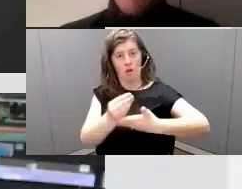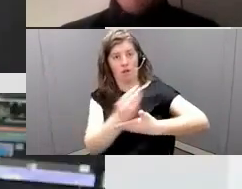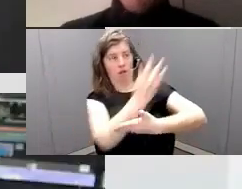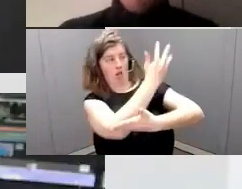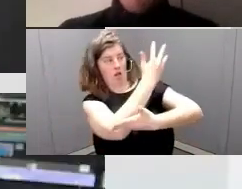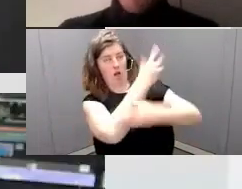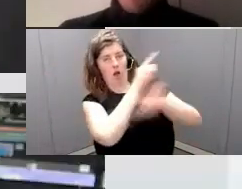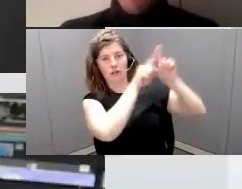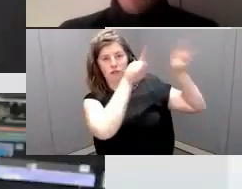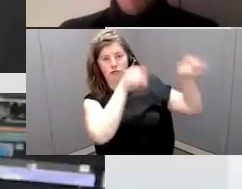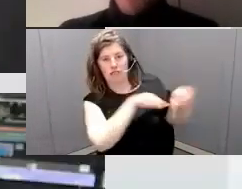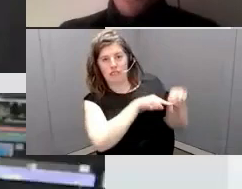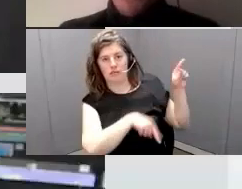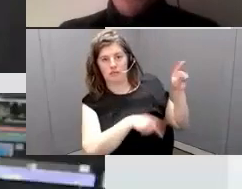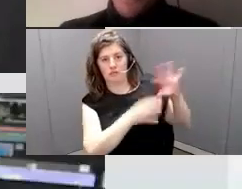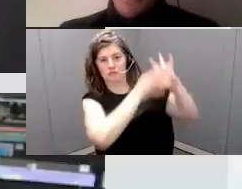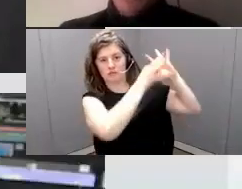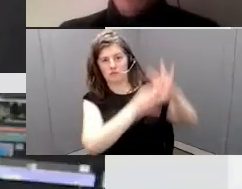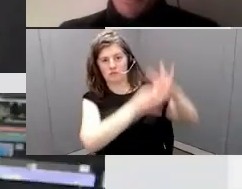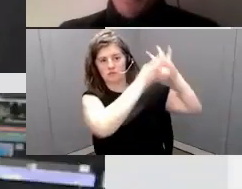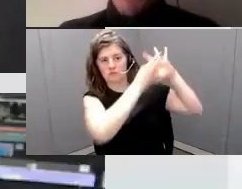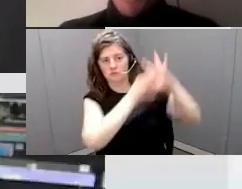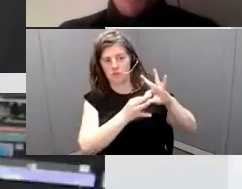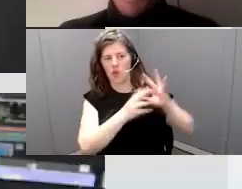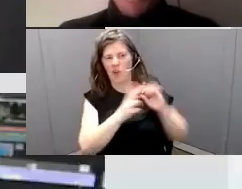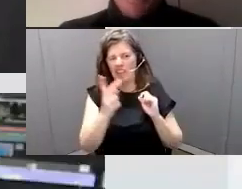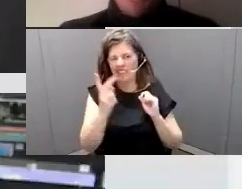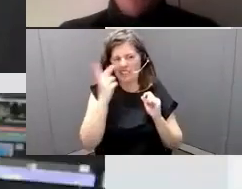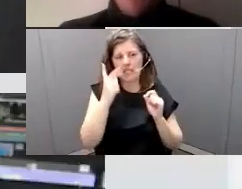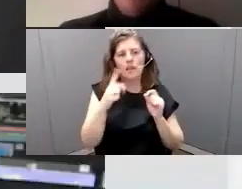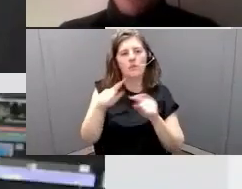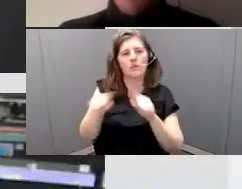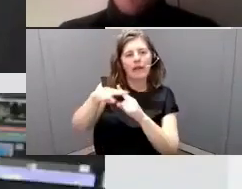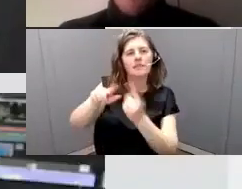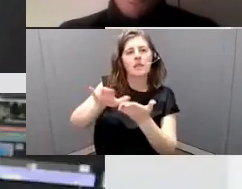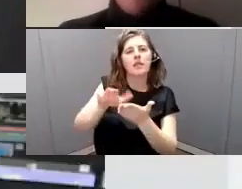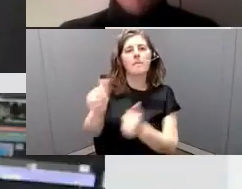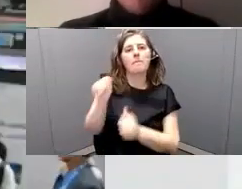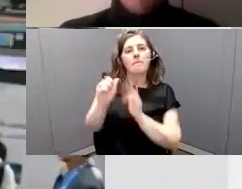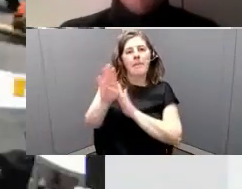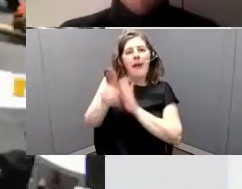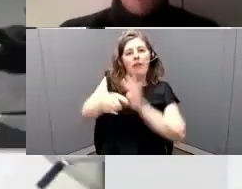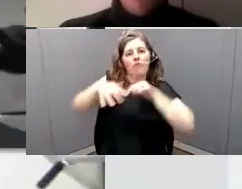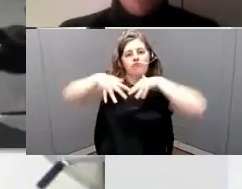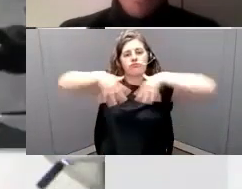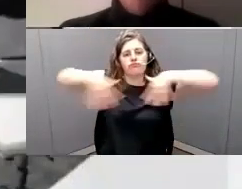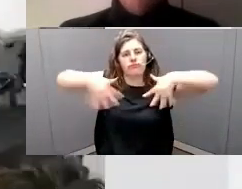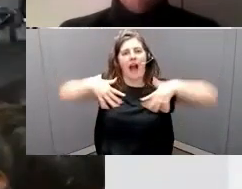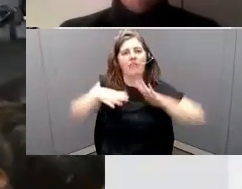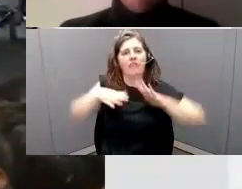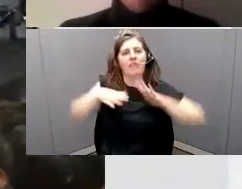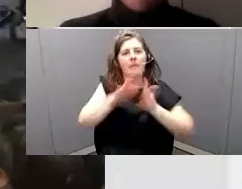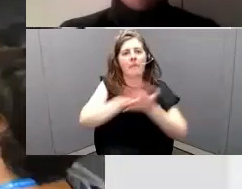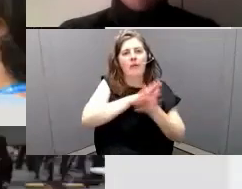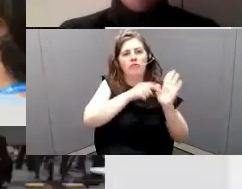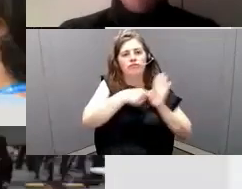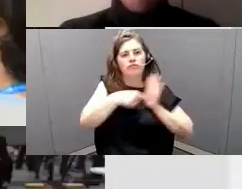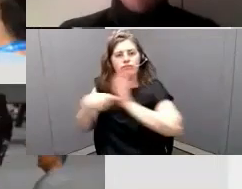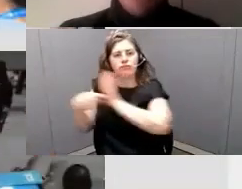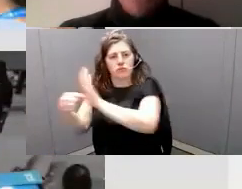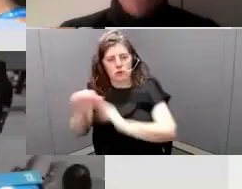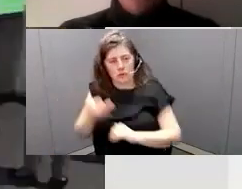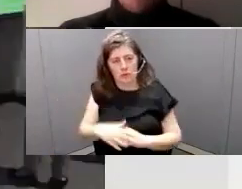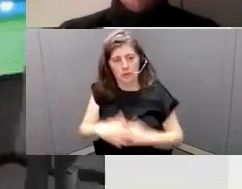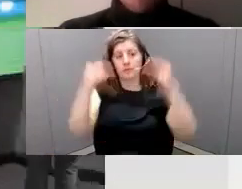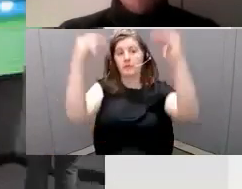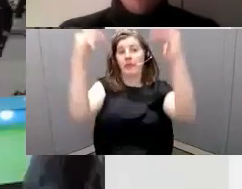screen. And you can also see the paper posters there in the background as well. Now, this image